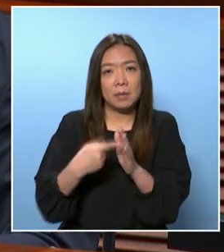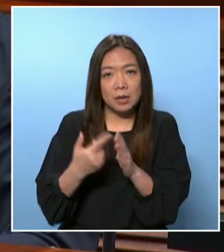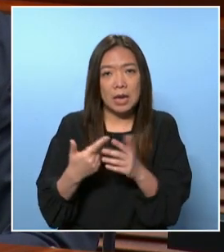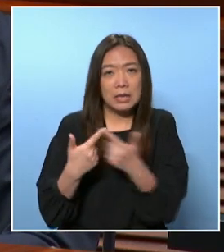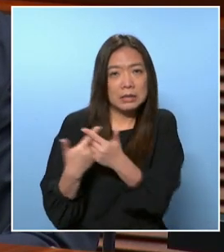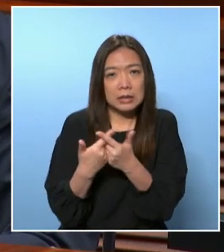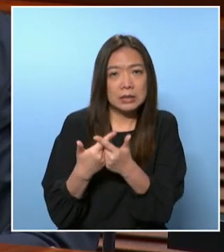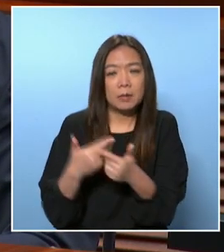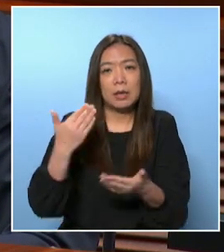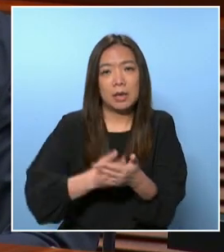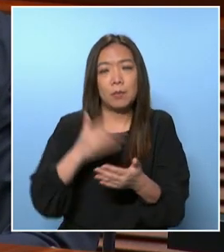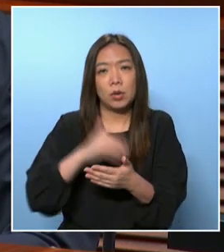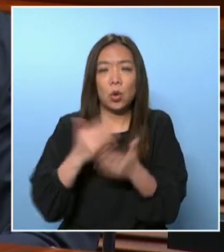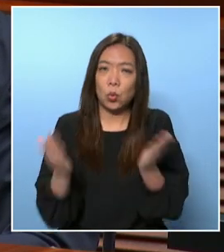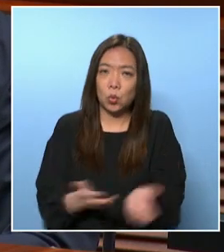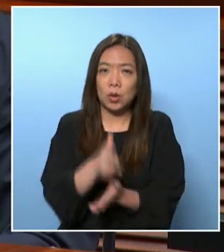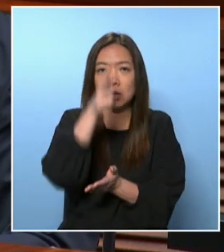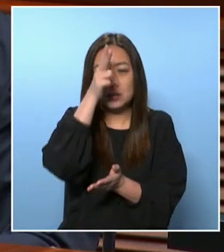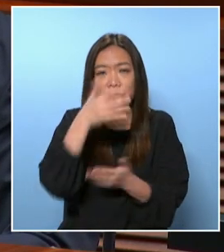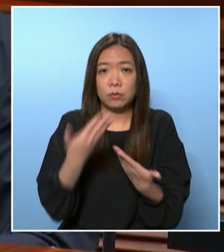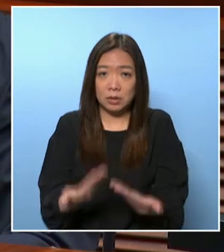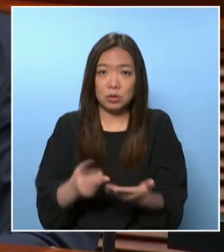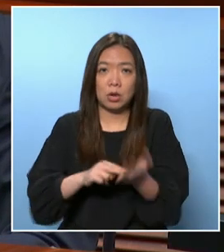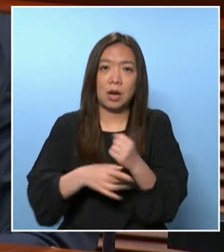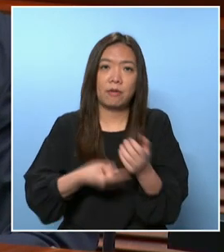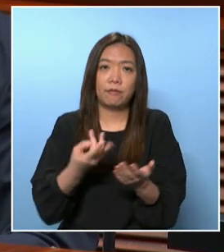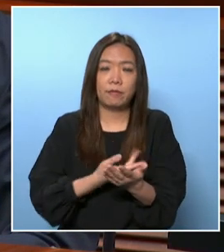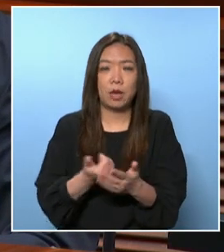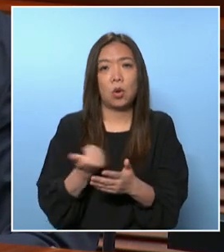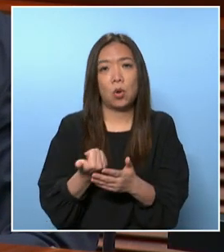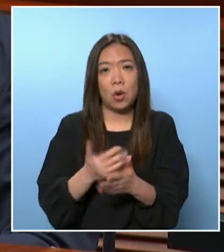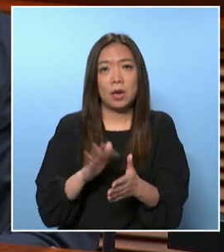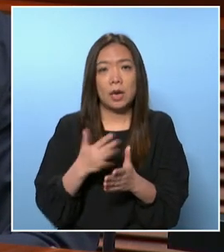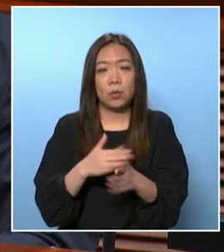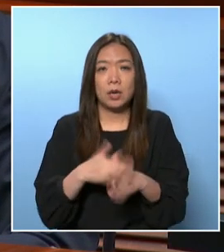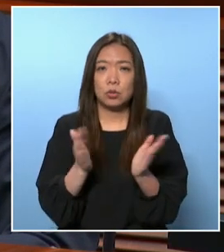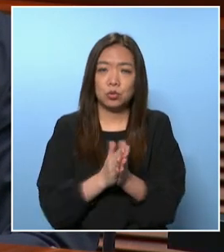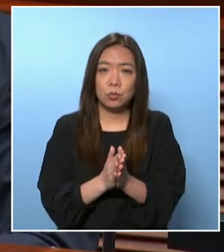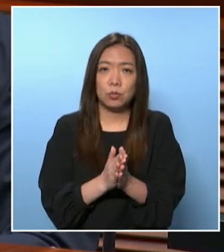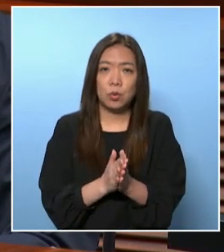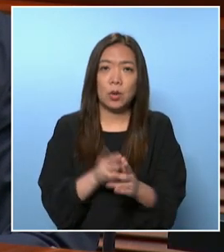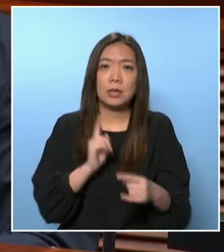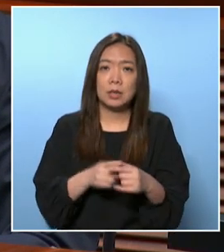will also minimize disputes. It's good for the rescue workers as well.